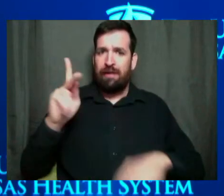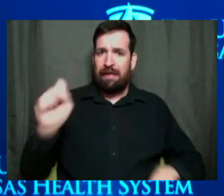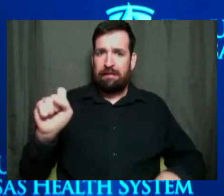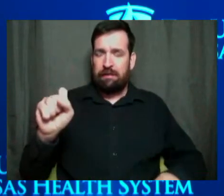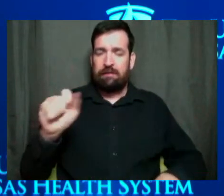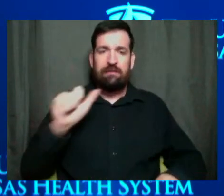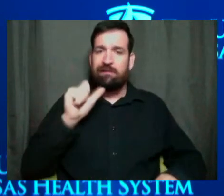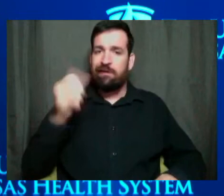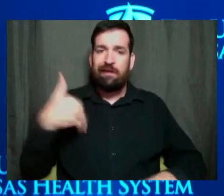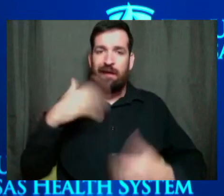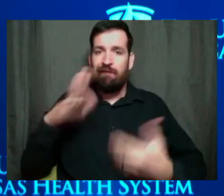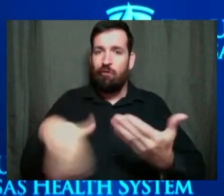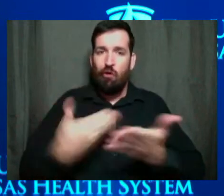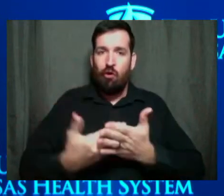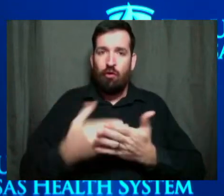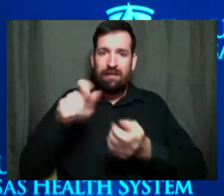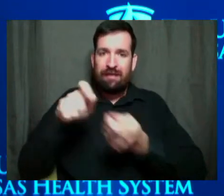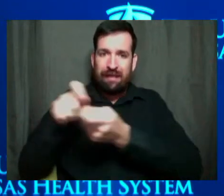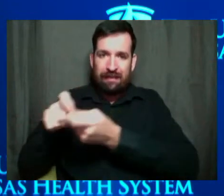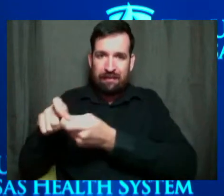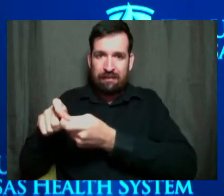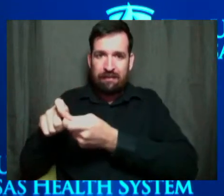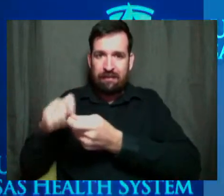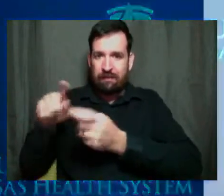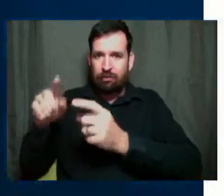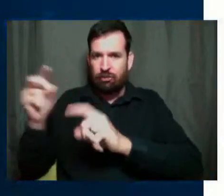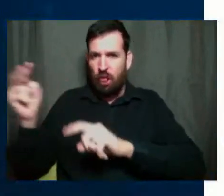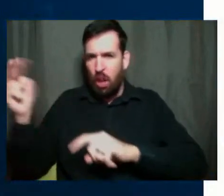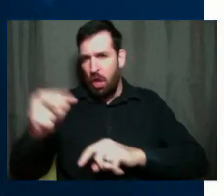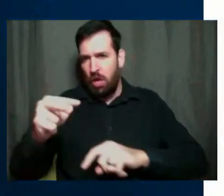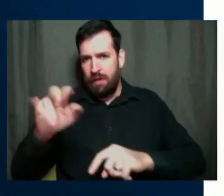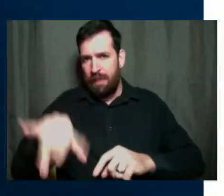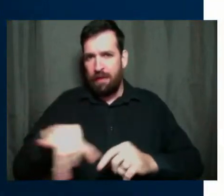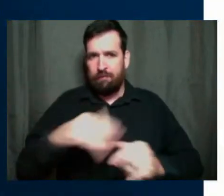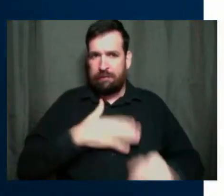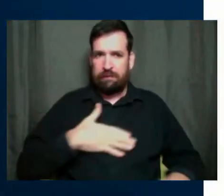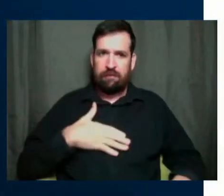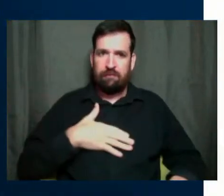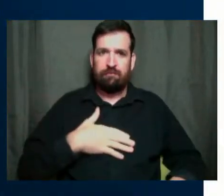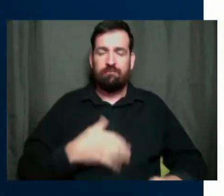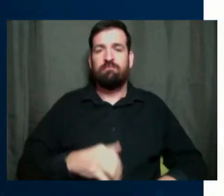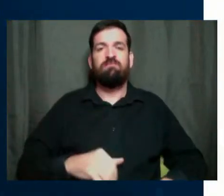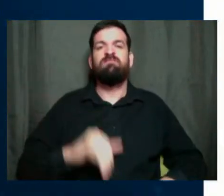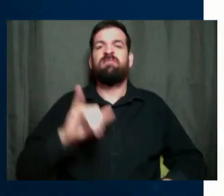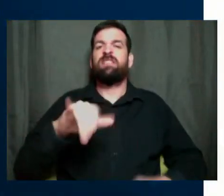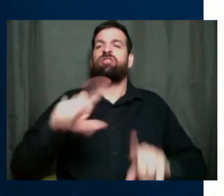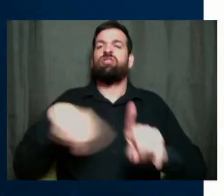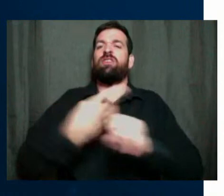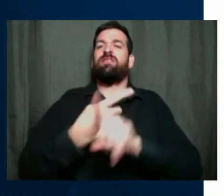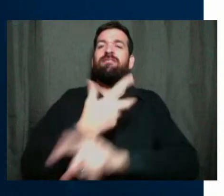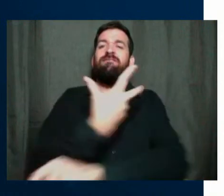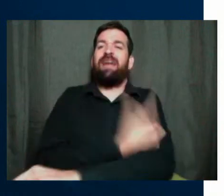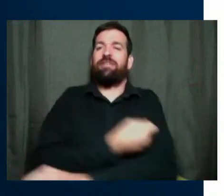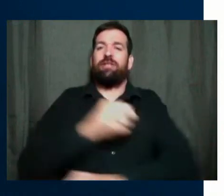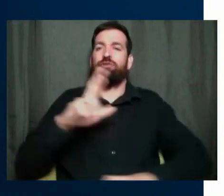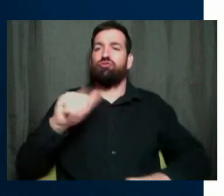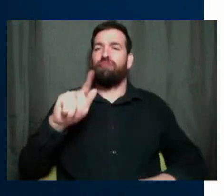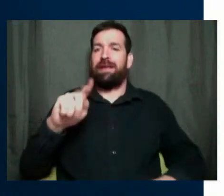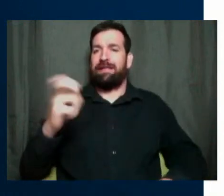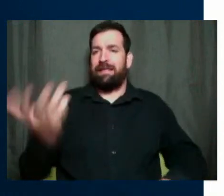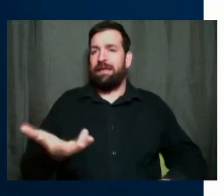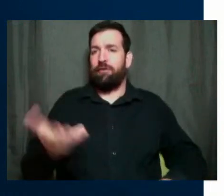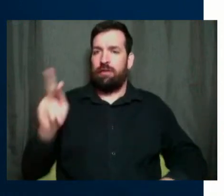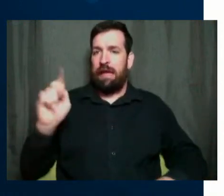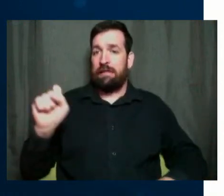answers. I found it while we were here, so can we just look at that data, guys? Thank you. So this is just a vaccination rate here in Kansas. I wanted to be clear, we all talked